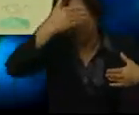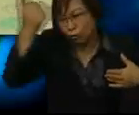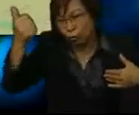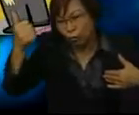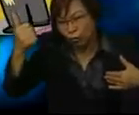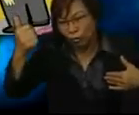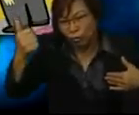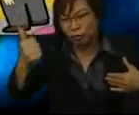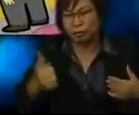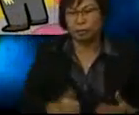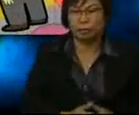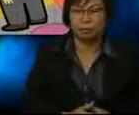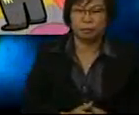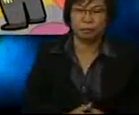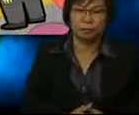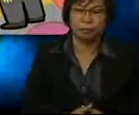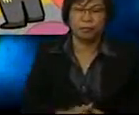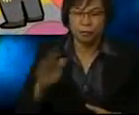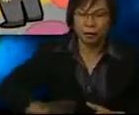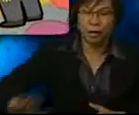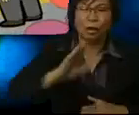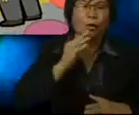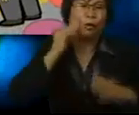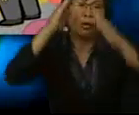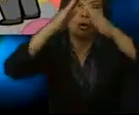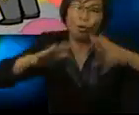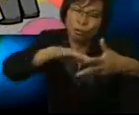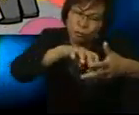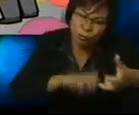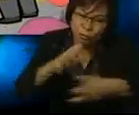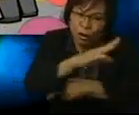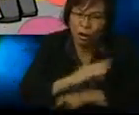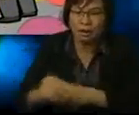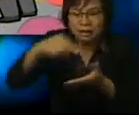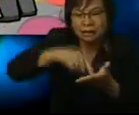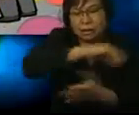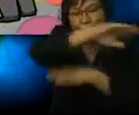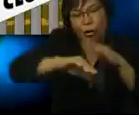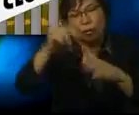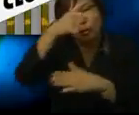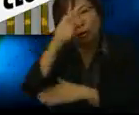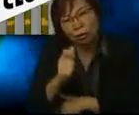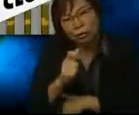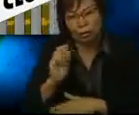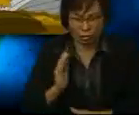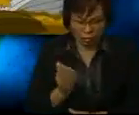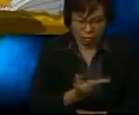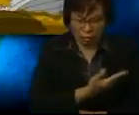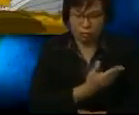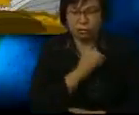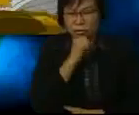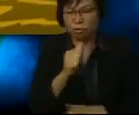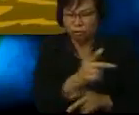yet? Their homes were destroyed, and this is all because of us not taking care